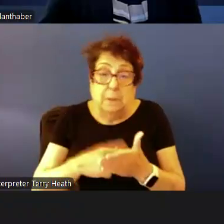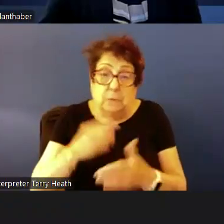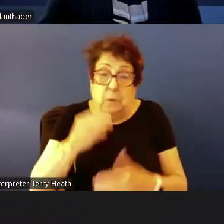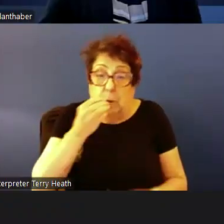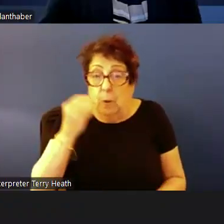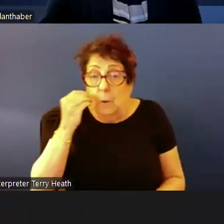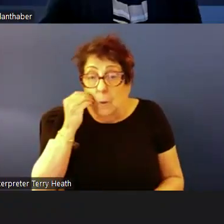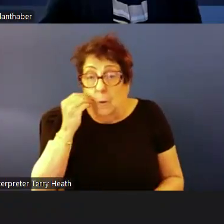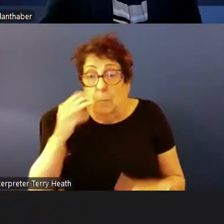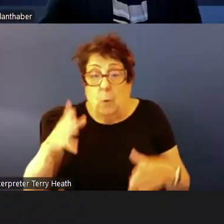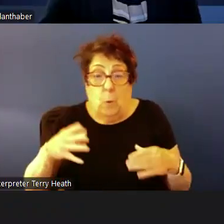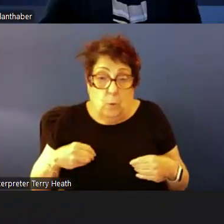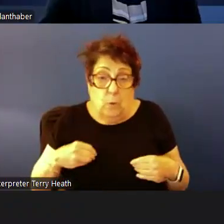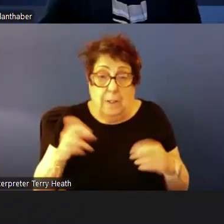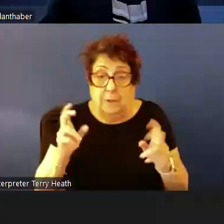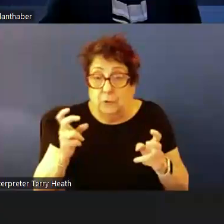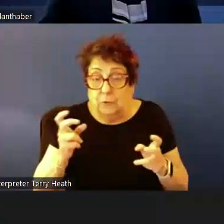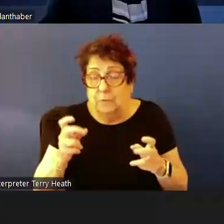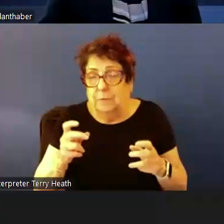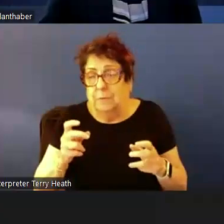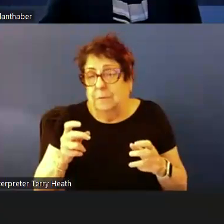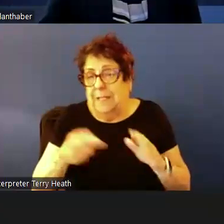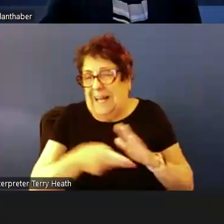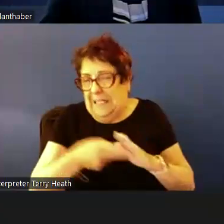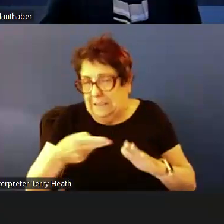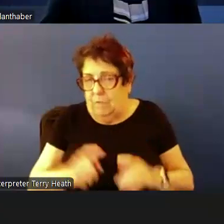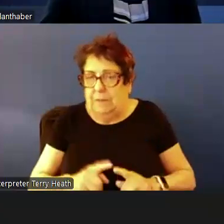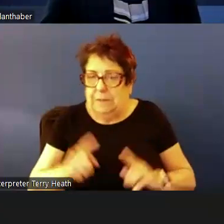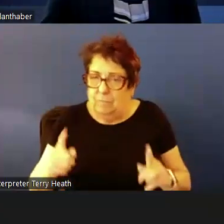classified differently and they're kind of more consumer issues. And so